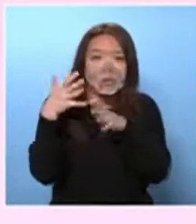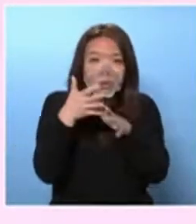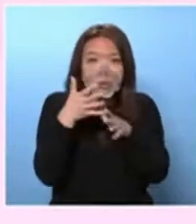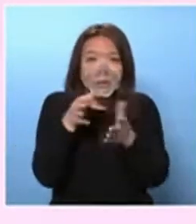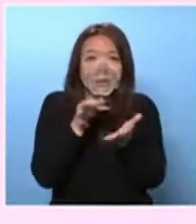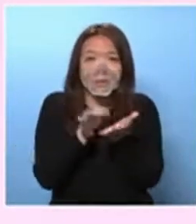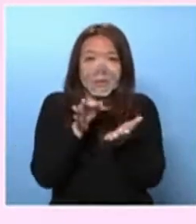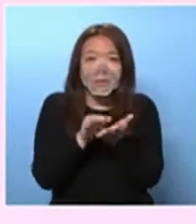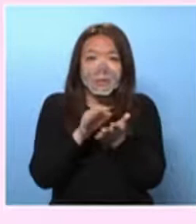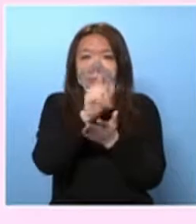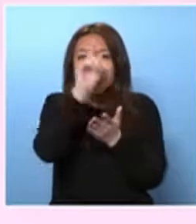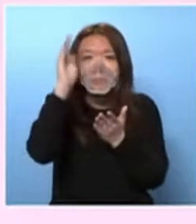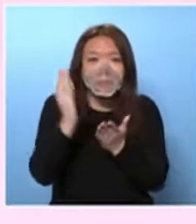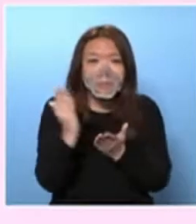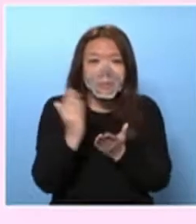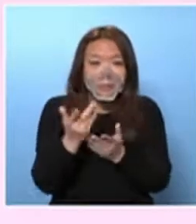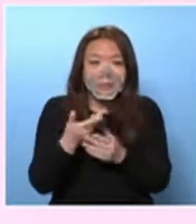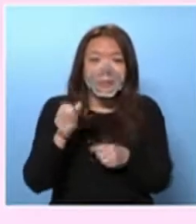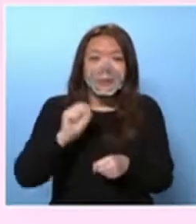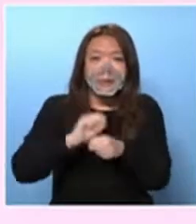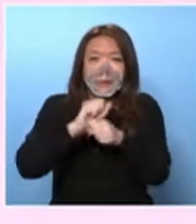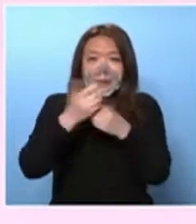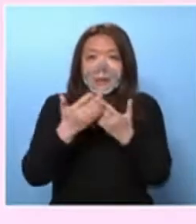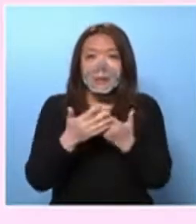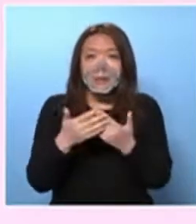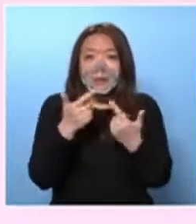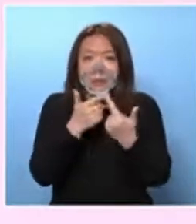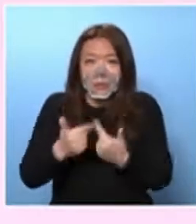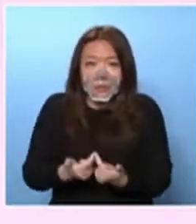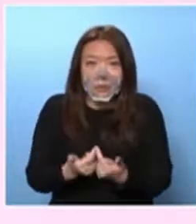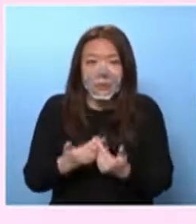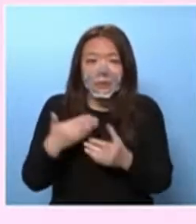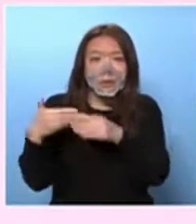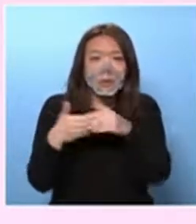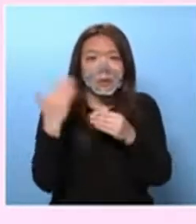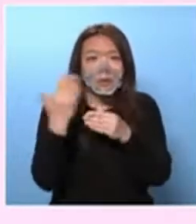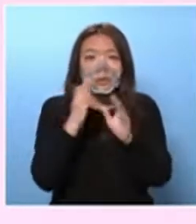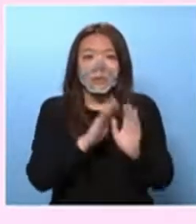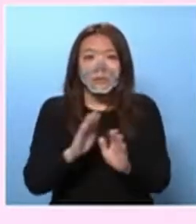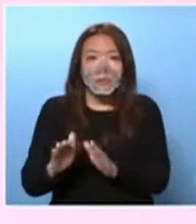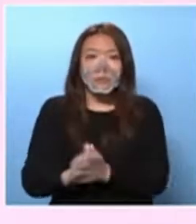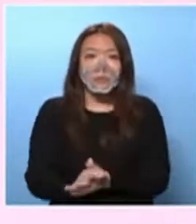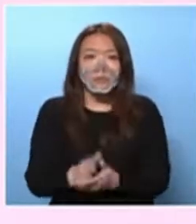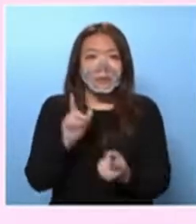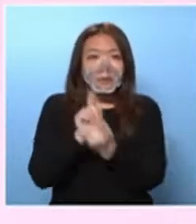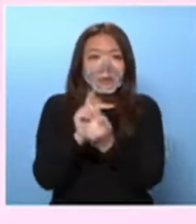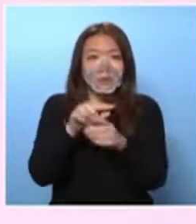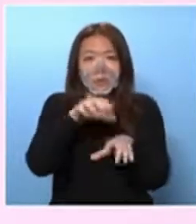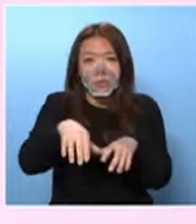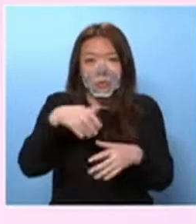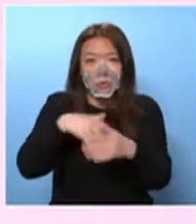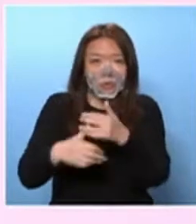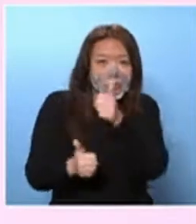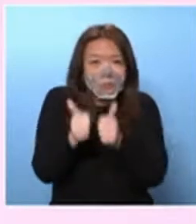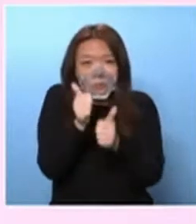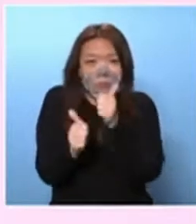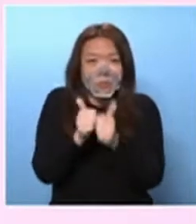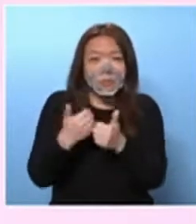of cross-boundary tourism, and enhancing the supporting facilities of tourist attractions and the tour guide services as well.